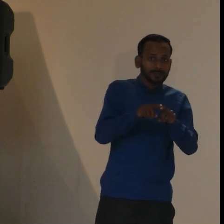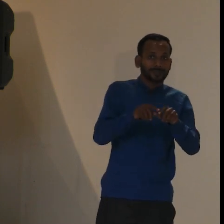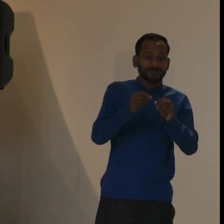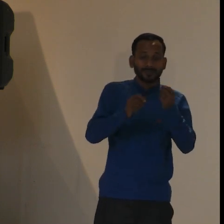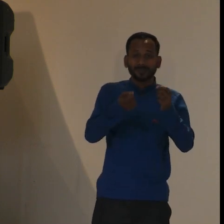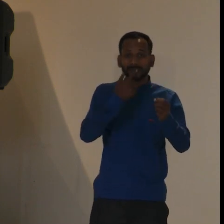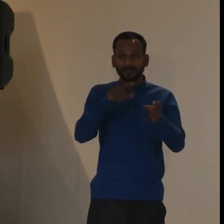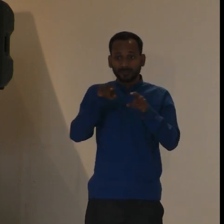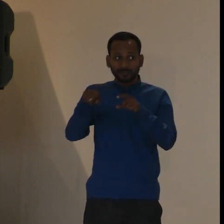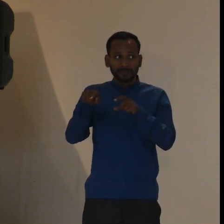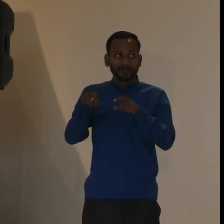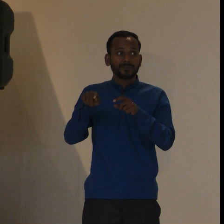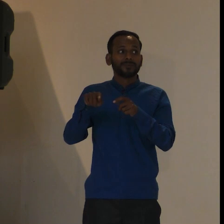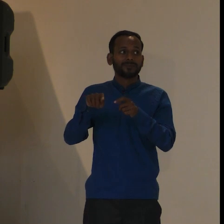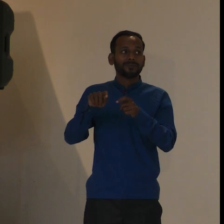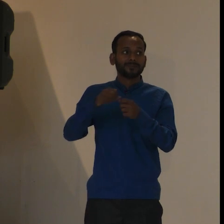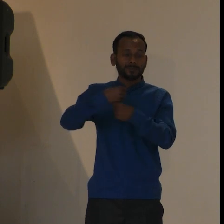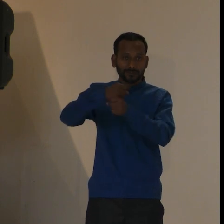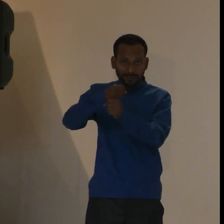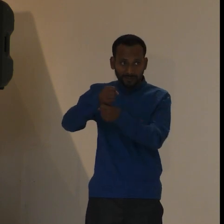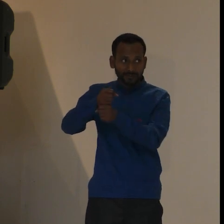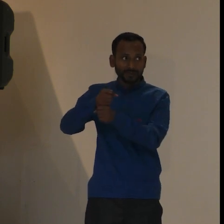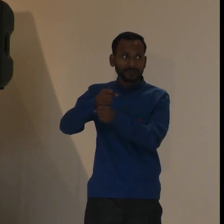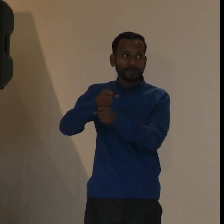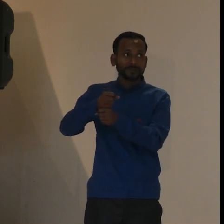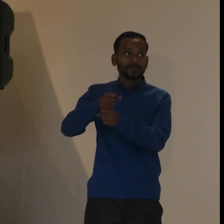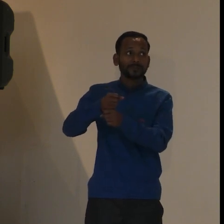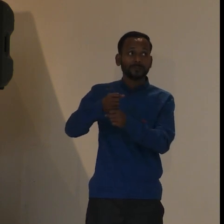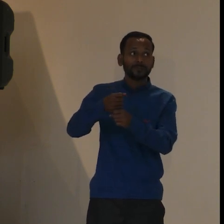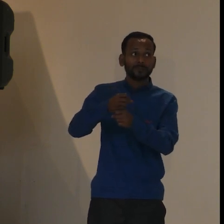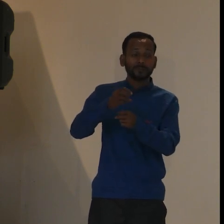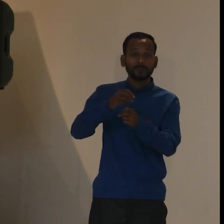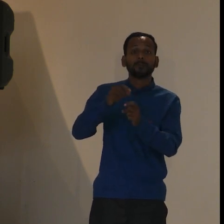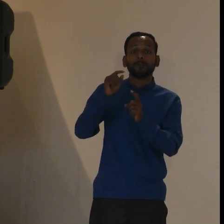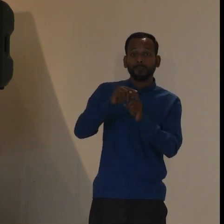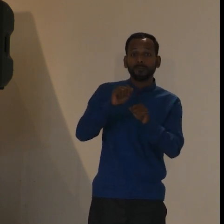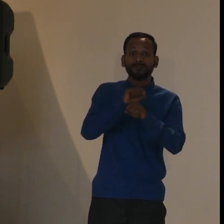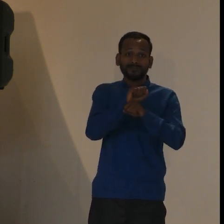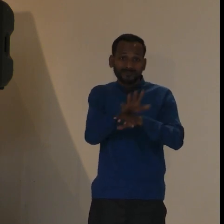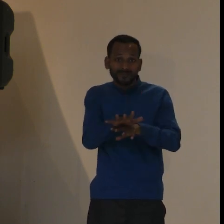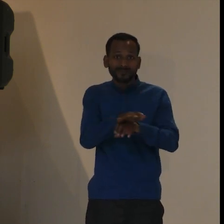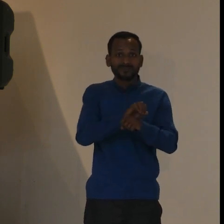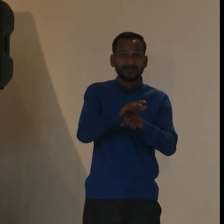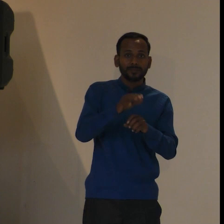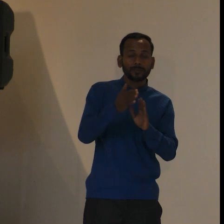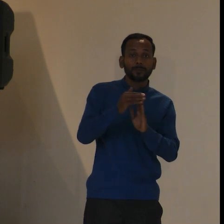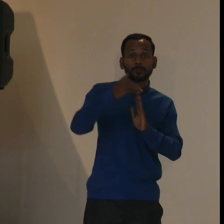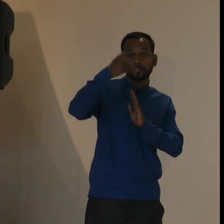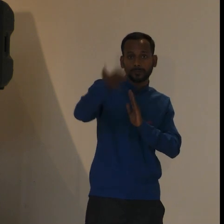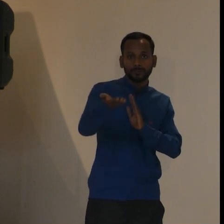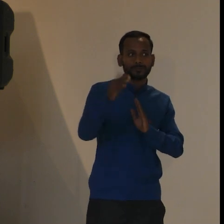universal how do you say, subject. Absolutely. And so especially in this post-pandemic world where we have a lot of these